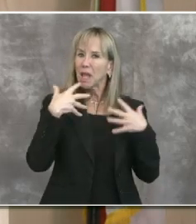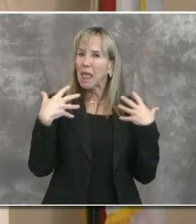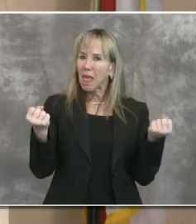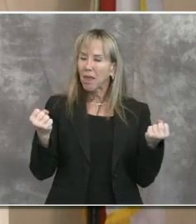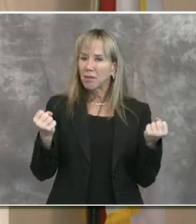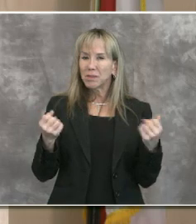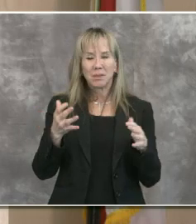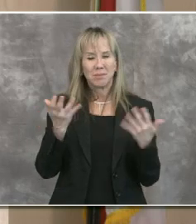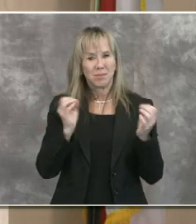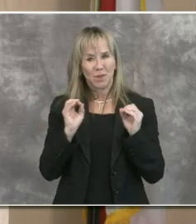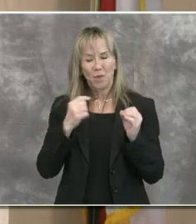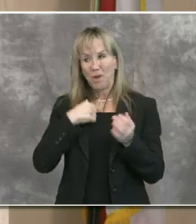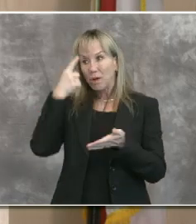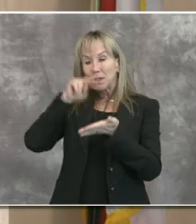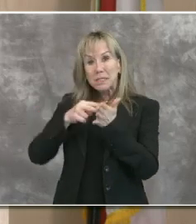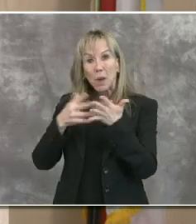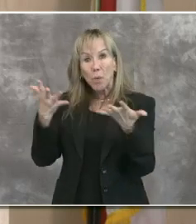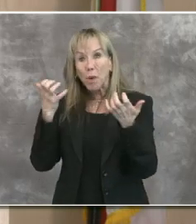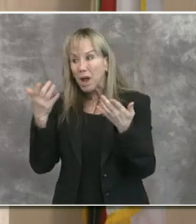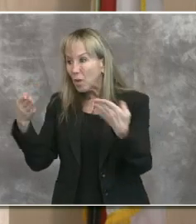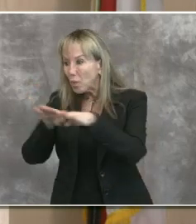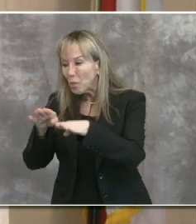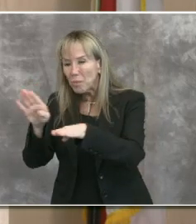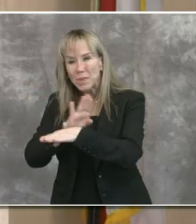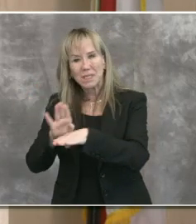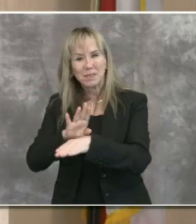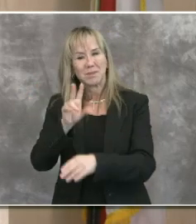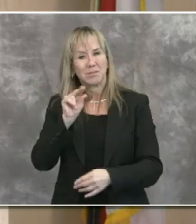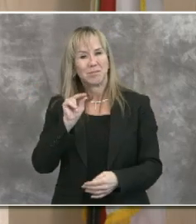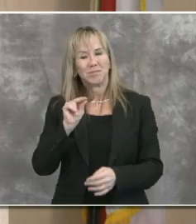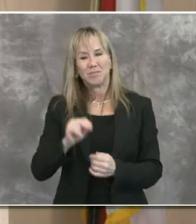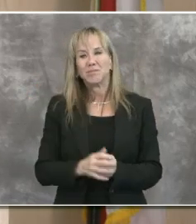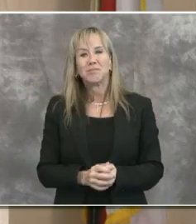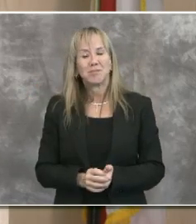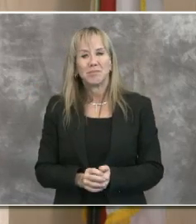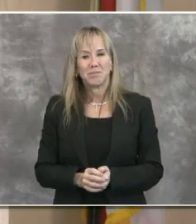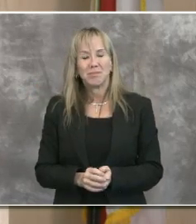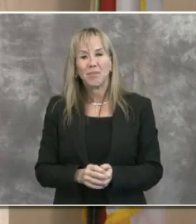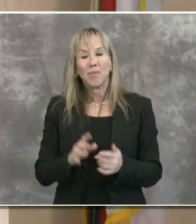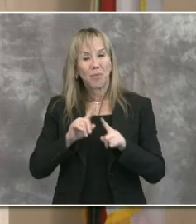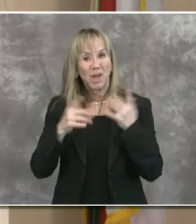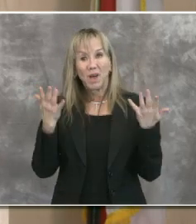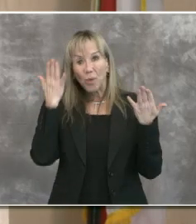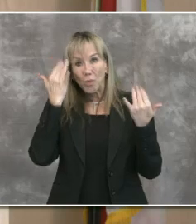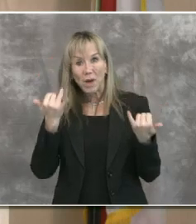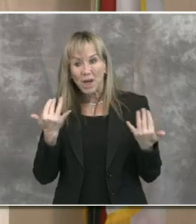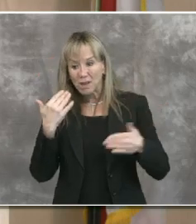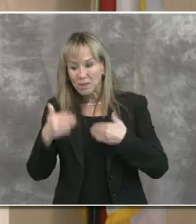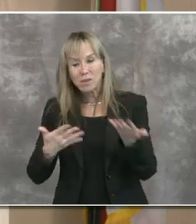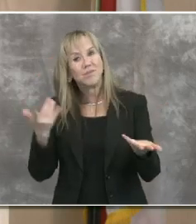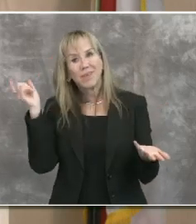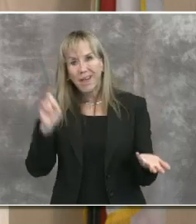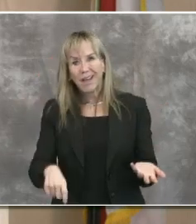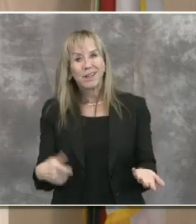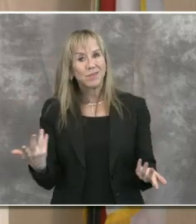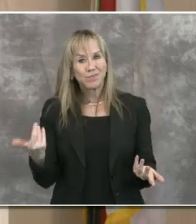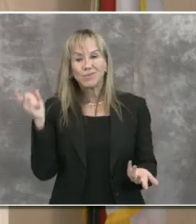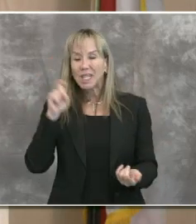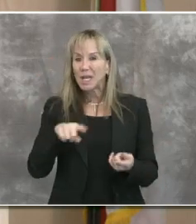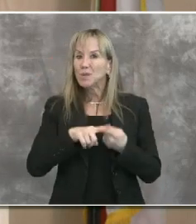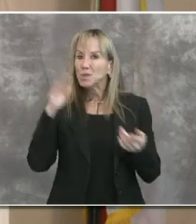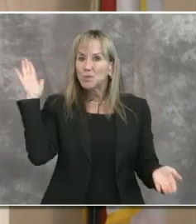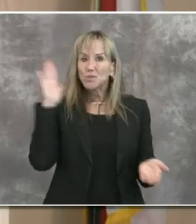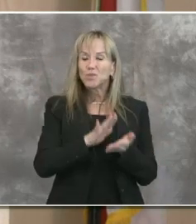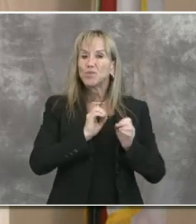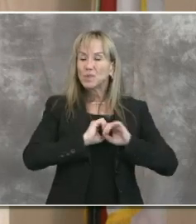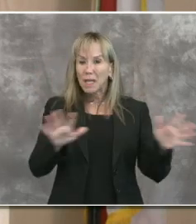a business, wanted to do that, but the actions needed to take place, and also these